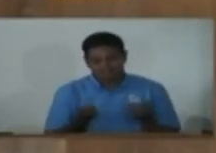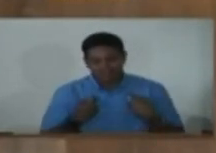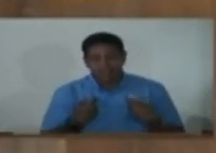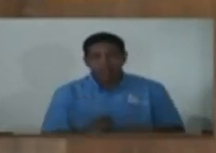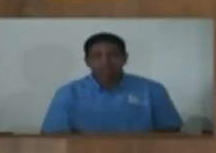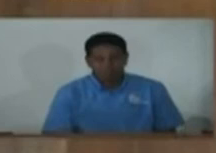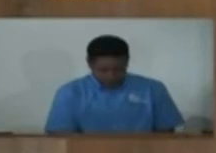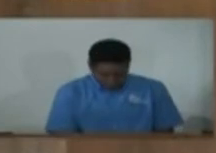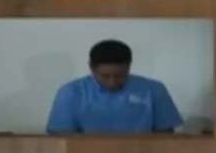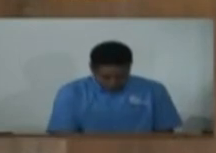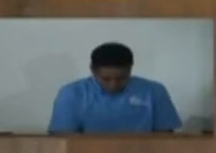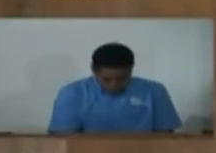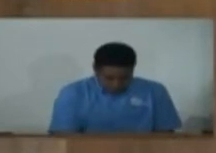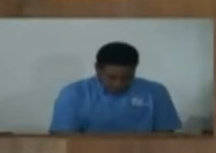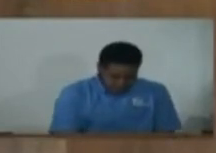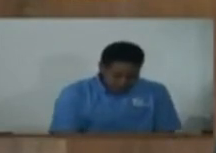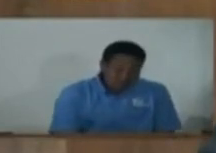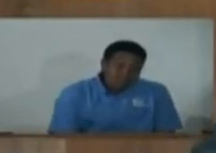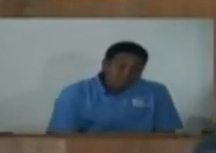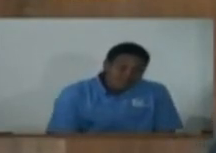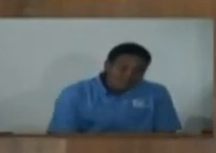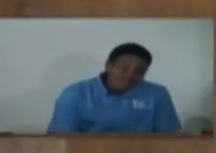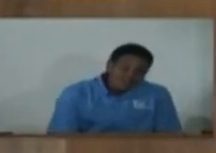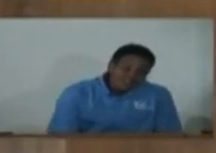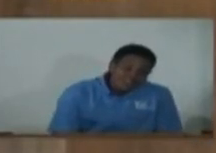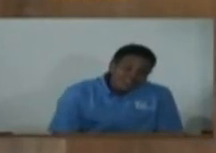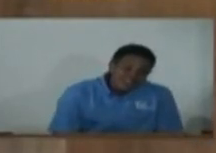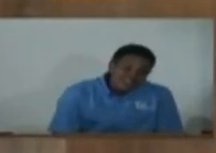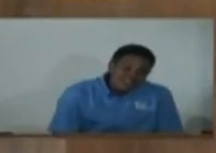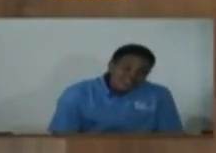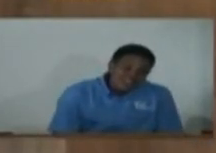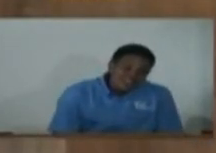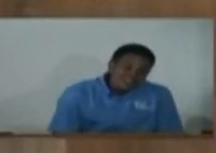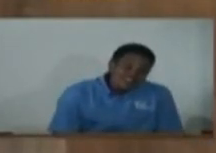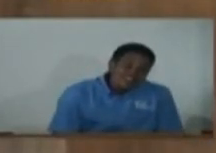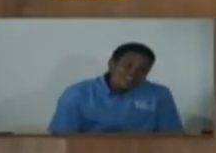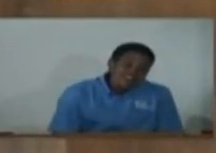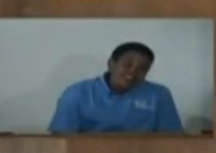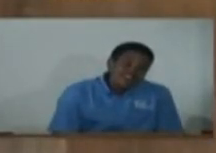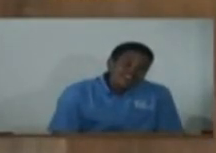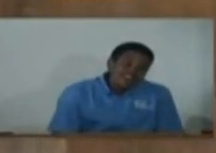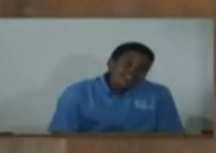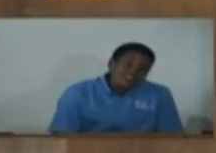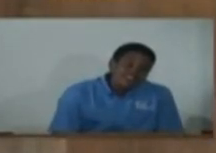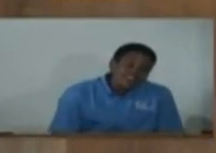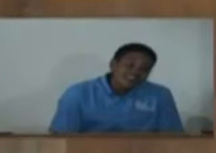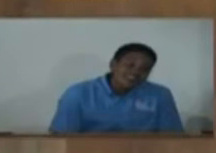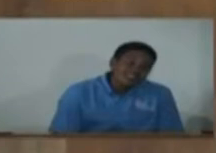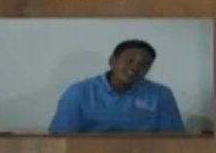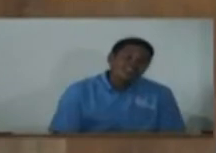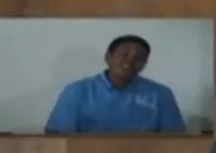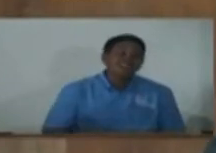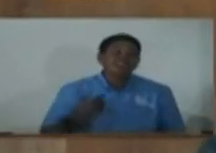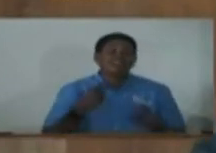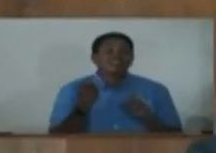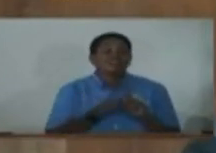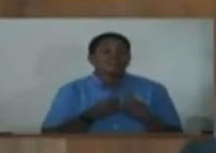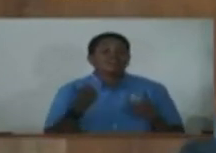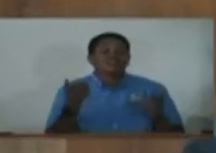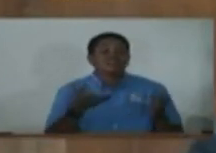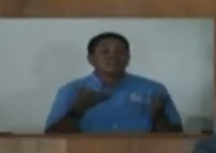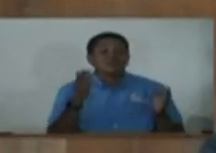feel oppressed by the disparity in the rule. I have a WhatsApp right here that somebody sent me.